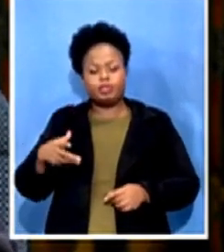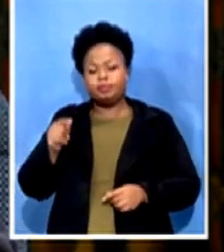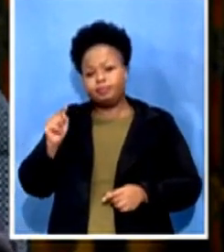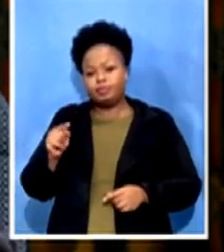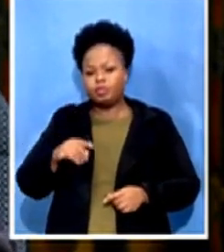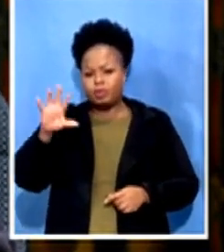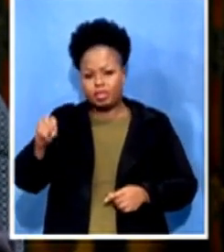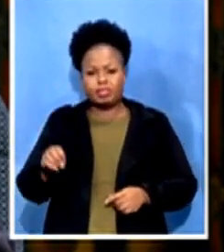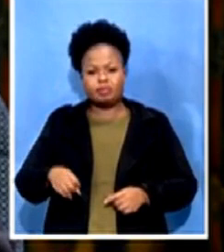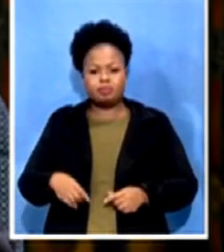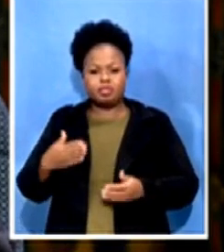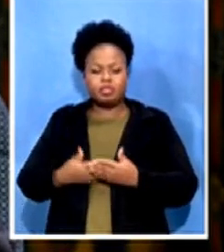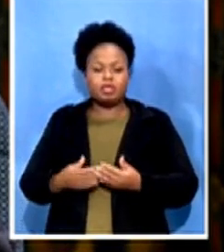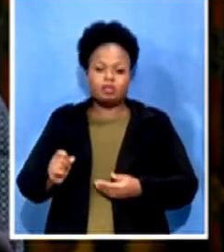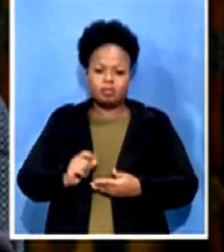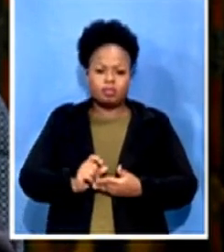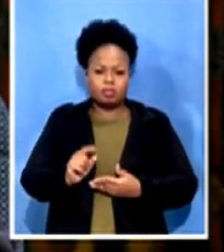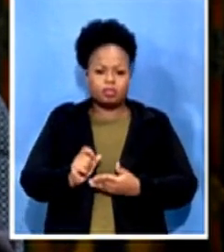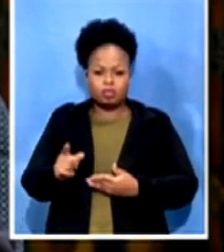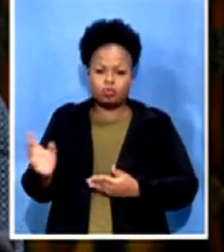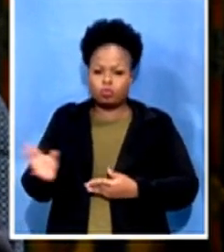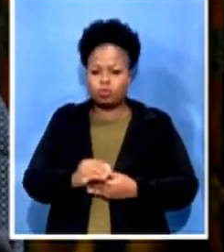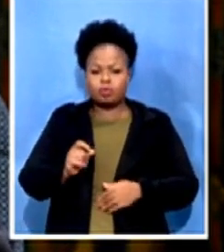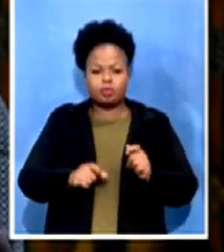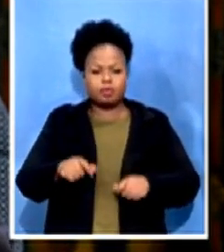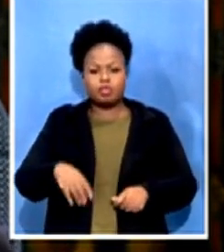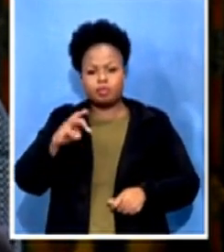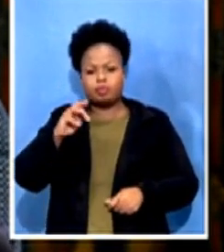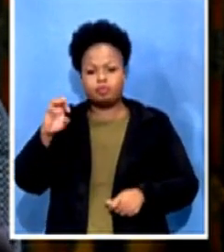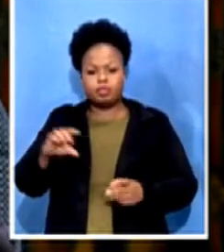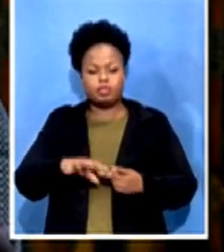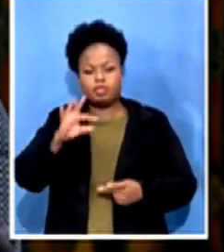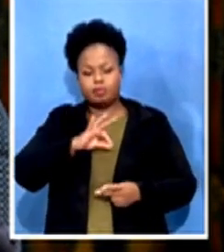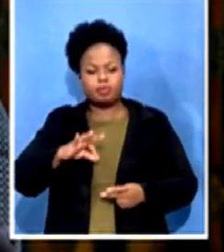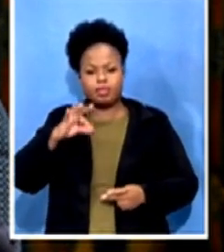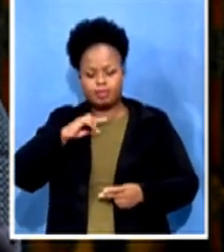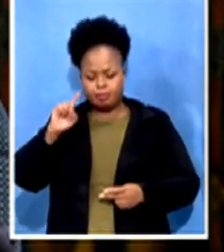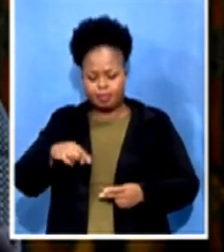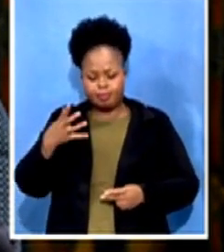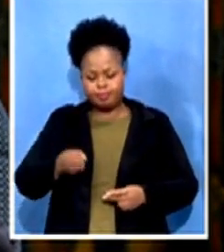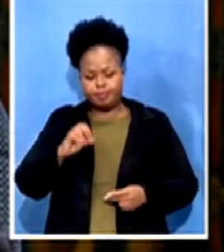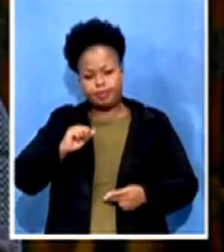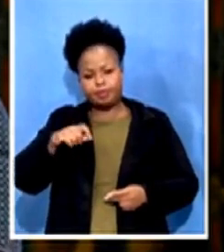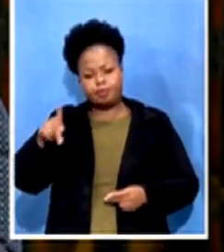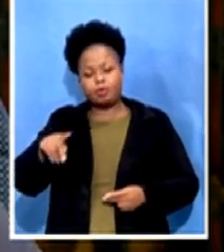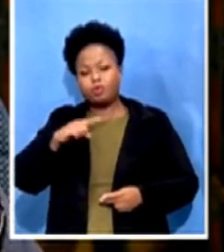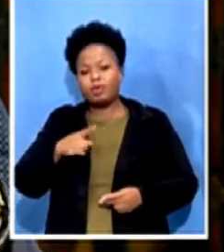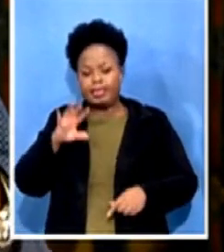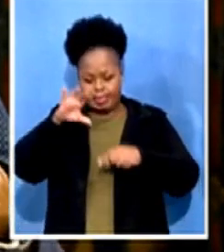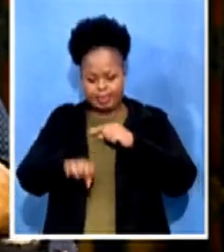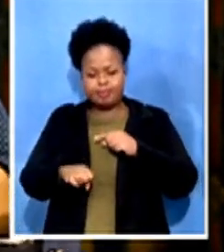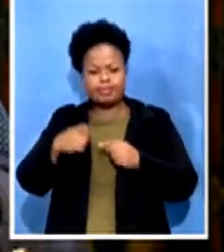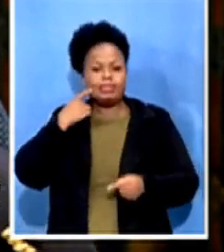here amongst the mayors, MMCs and everyone, because it does pick up when you are in